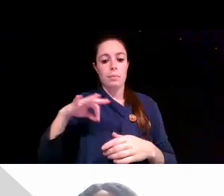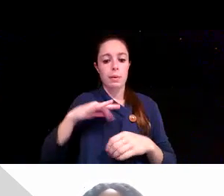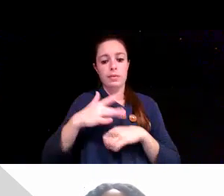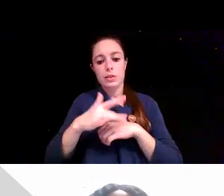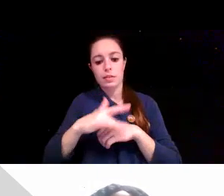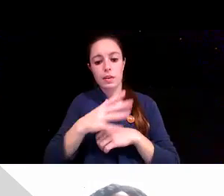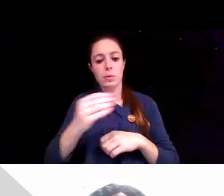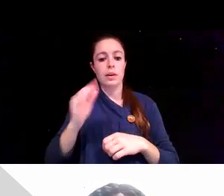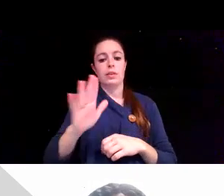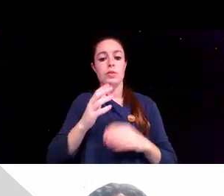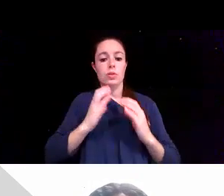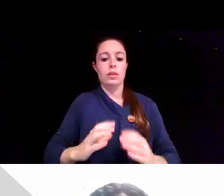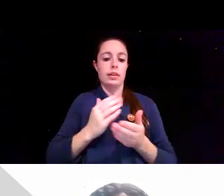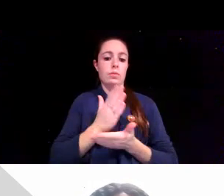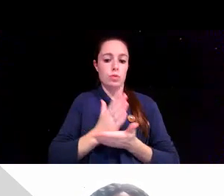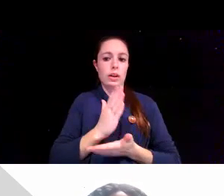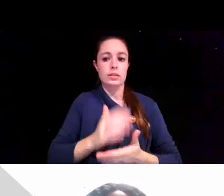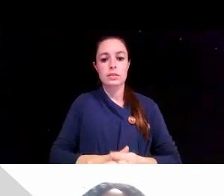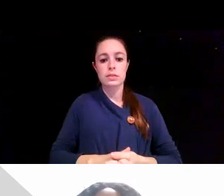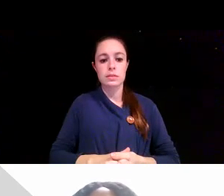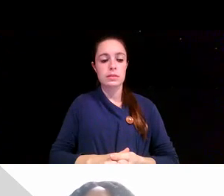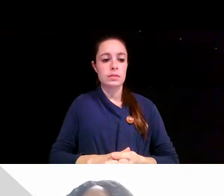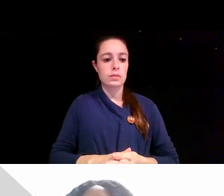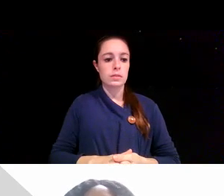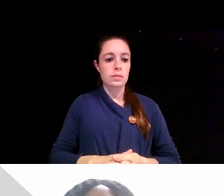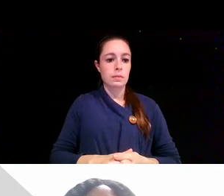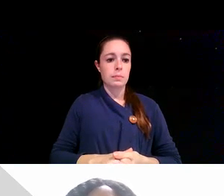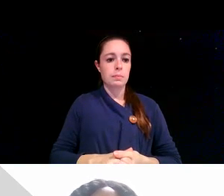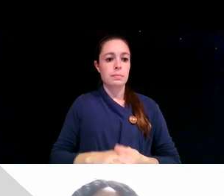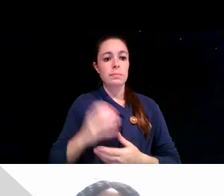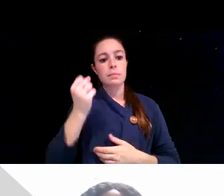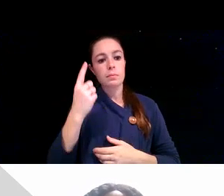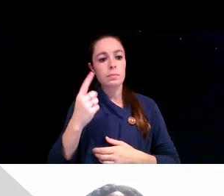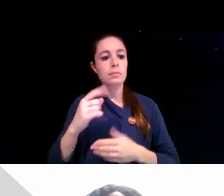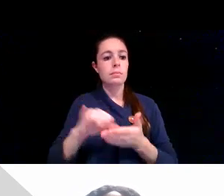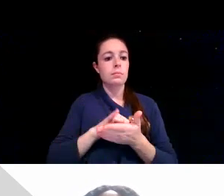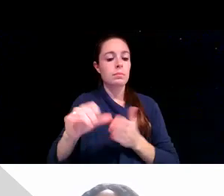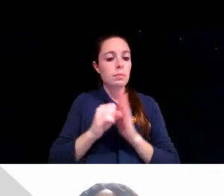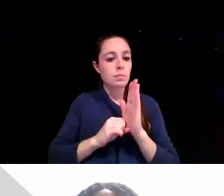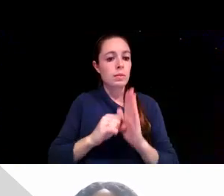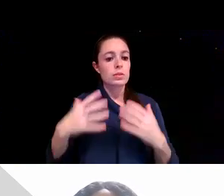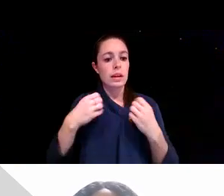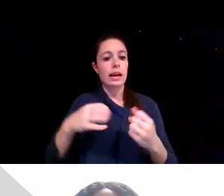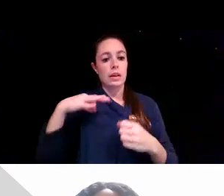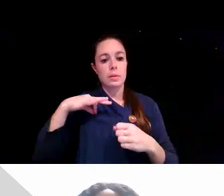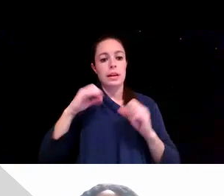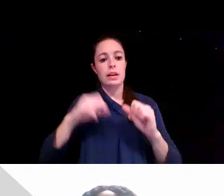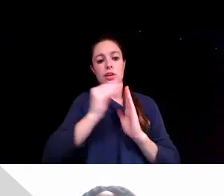rights under these programs. New York State of Health application can be completed and